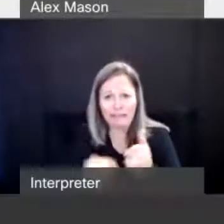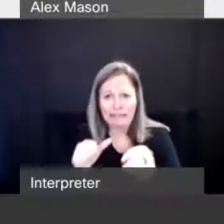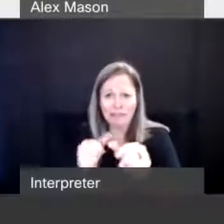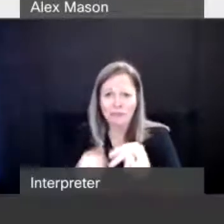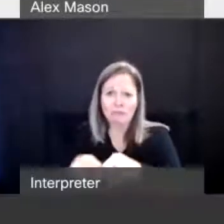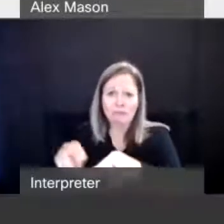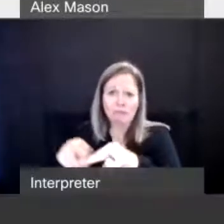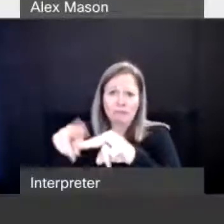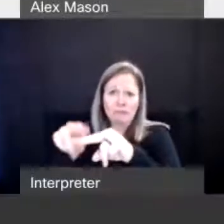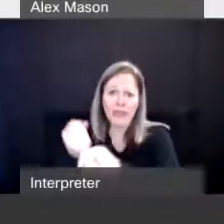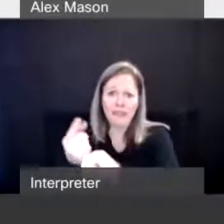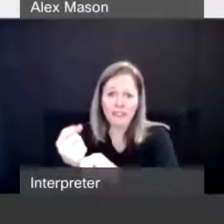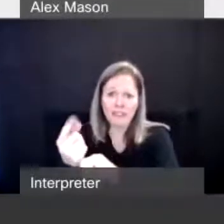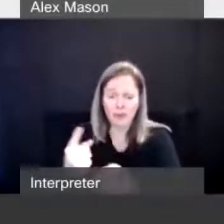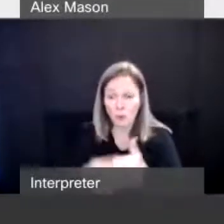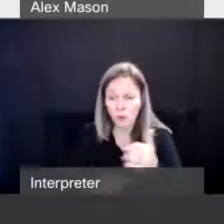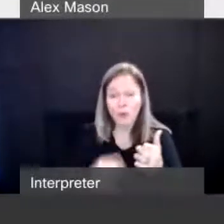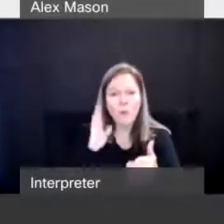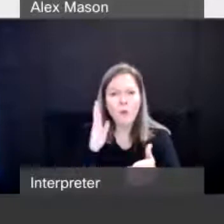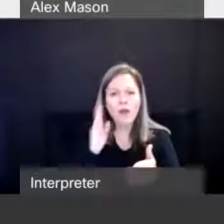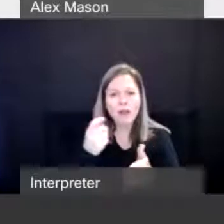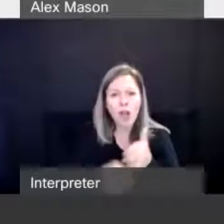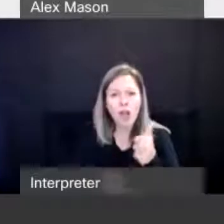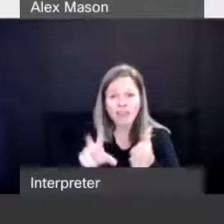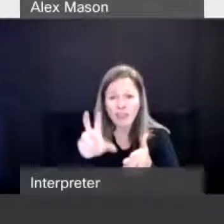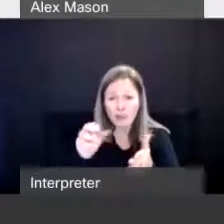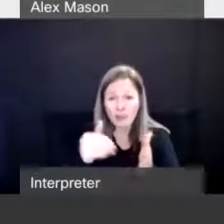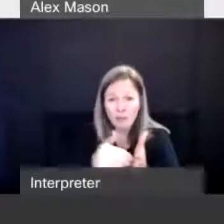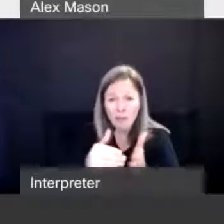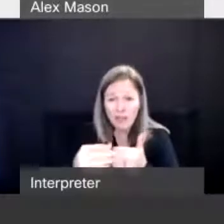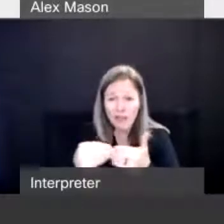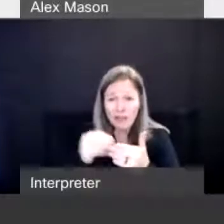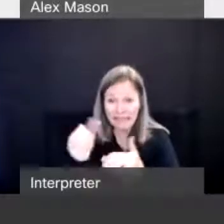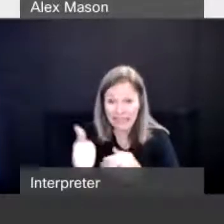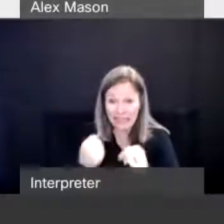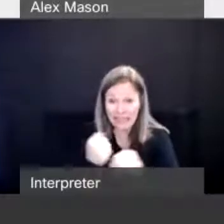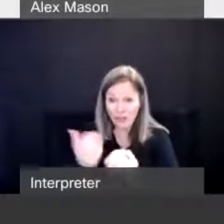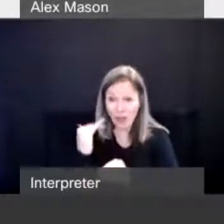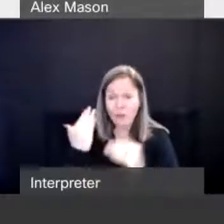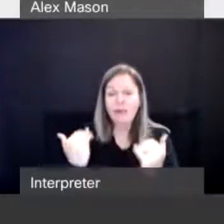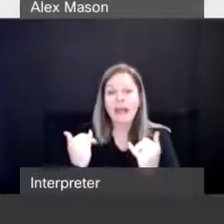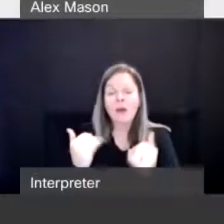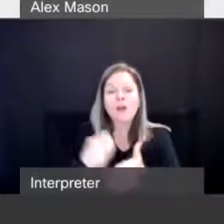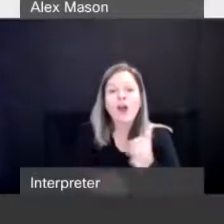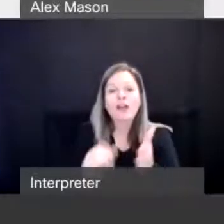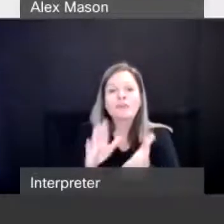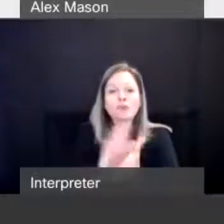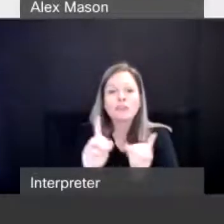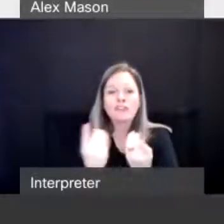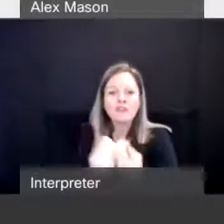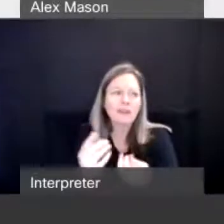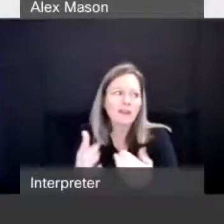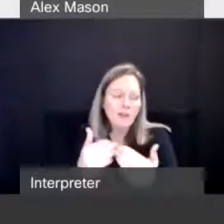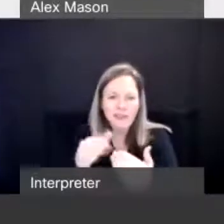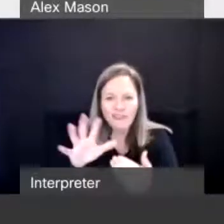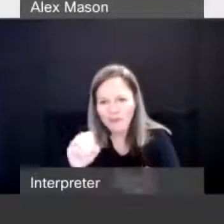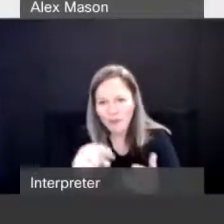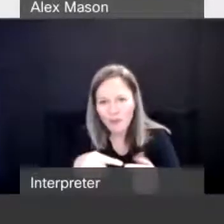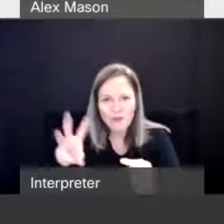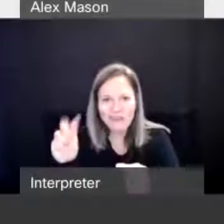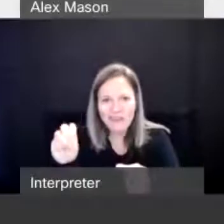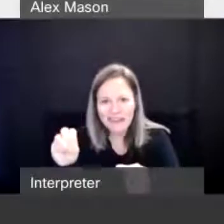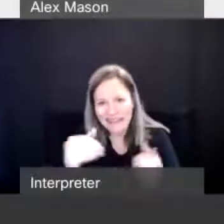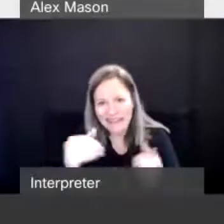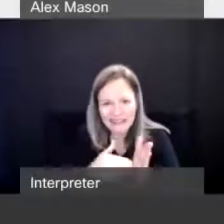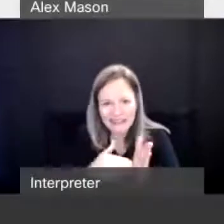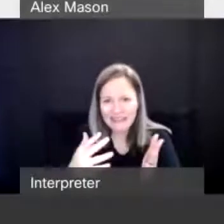What was going to cost me almost $30 million 10 years ago is going to cost the district probably nearly 50 to 60 for almost